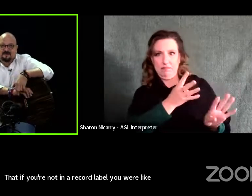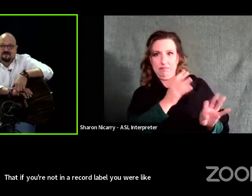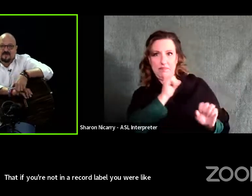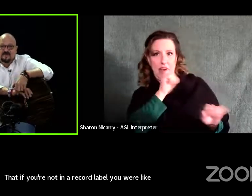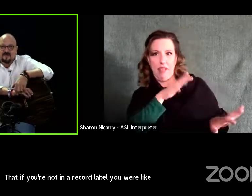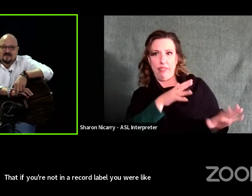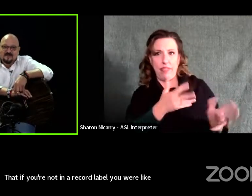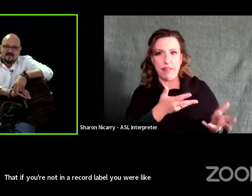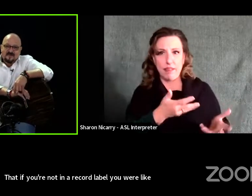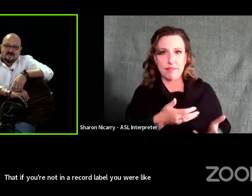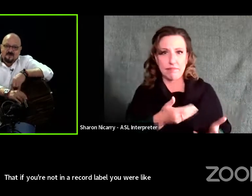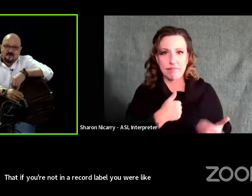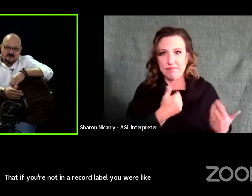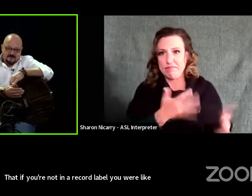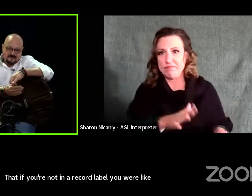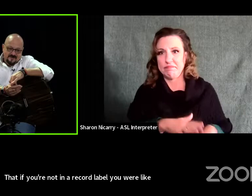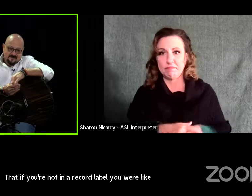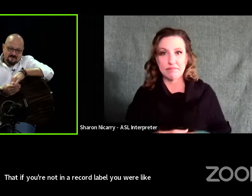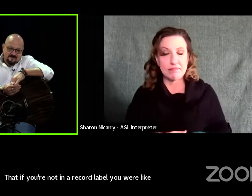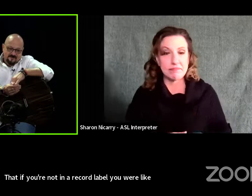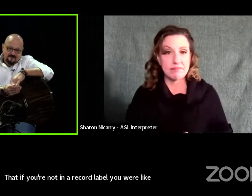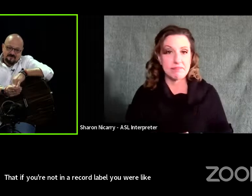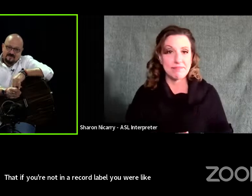don't know. So